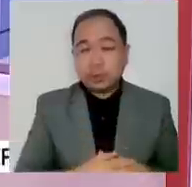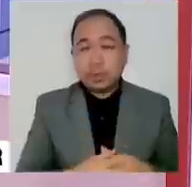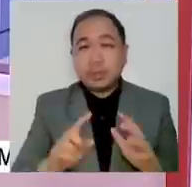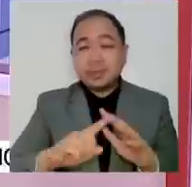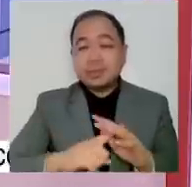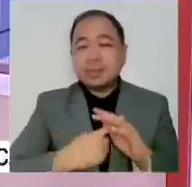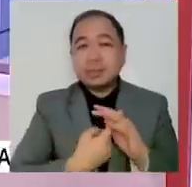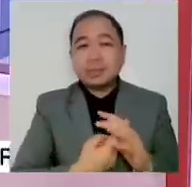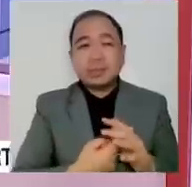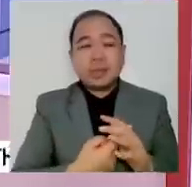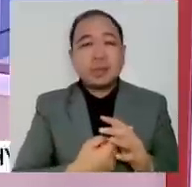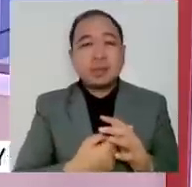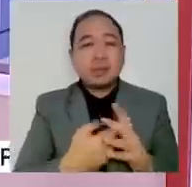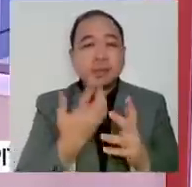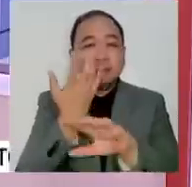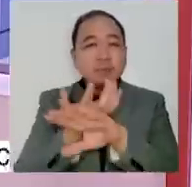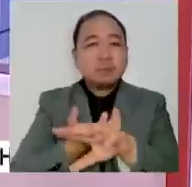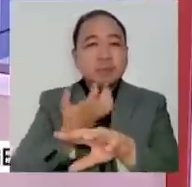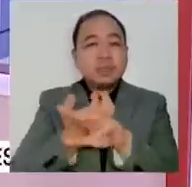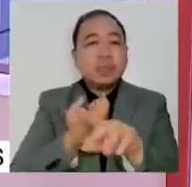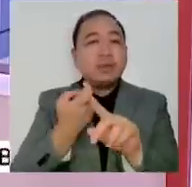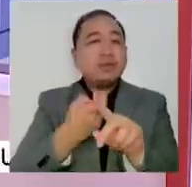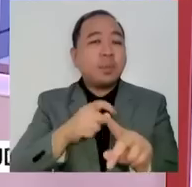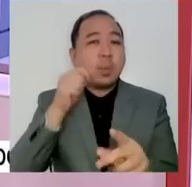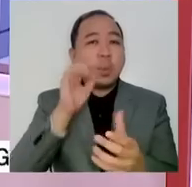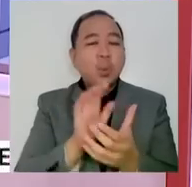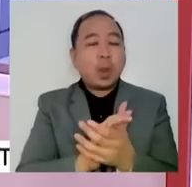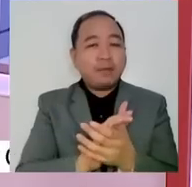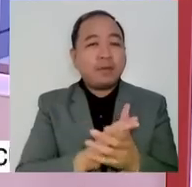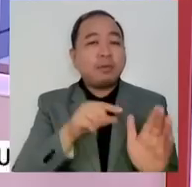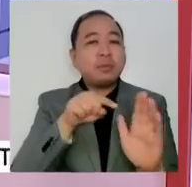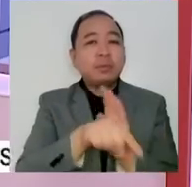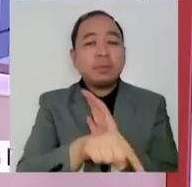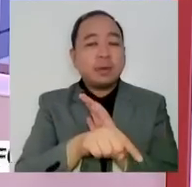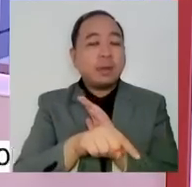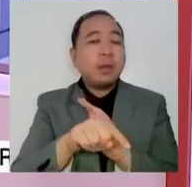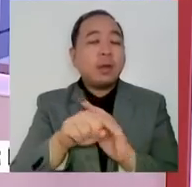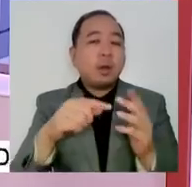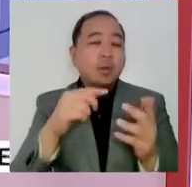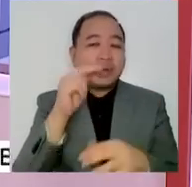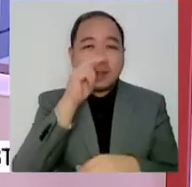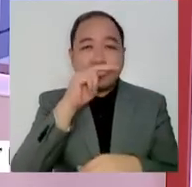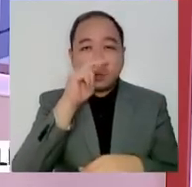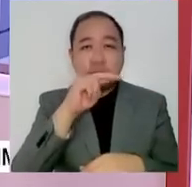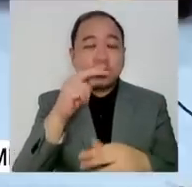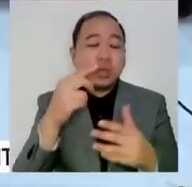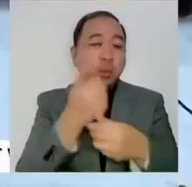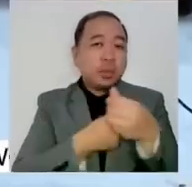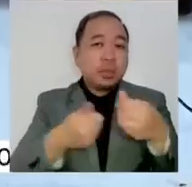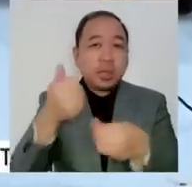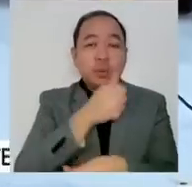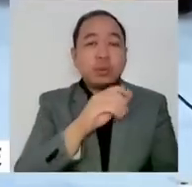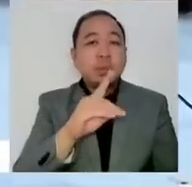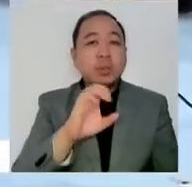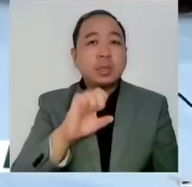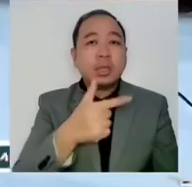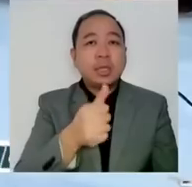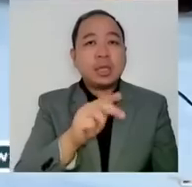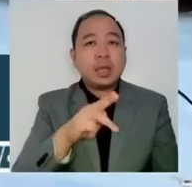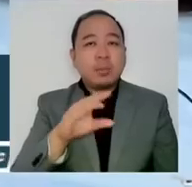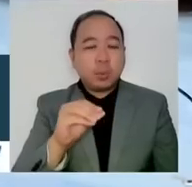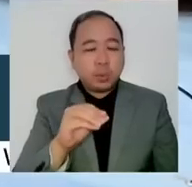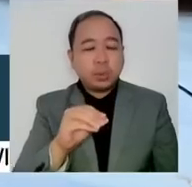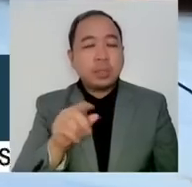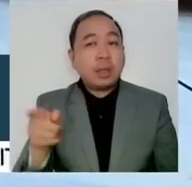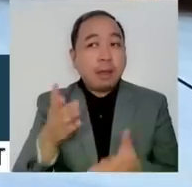The dire appeal from the widow of slain Negros Oriental Governor Roel Degamo. Pamplona Mayor Janice Degamo asked